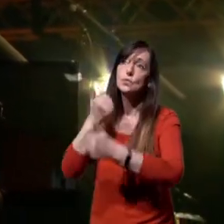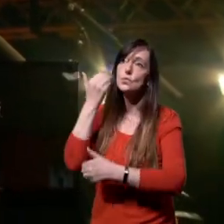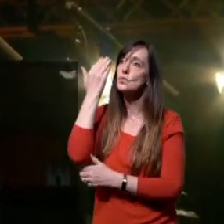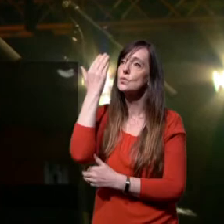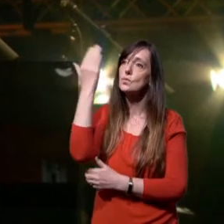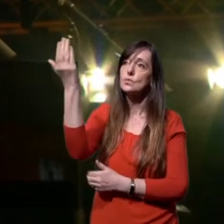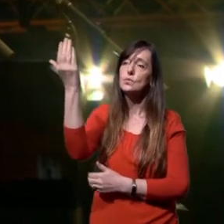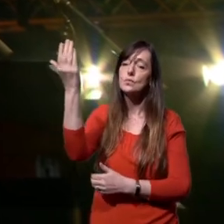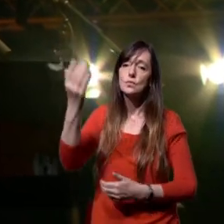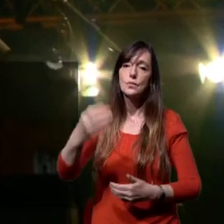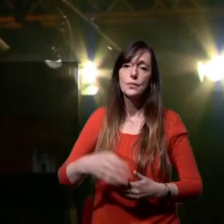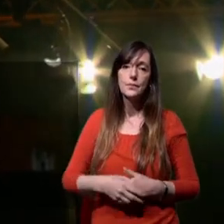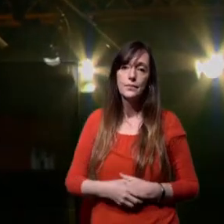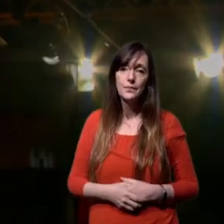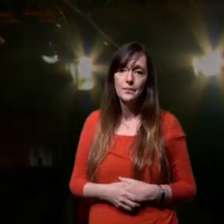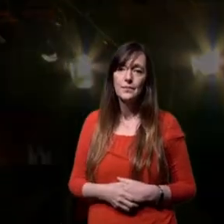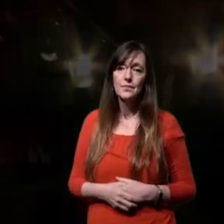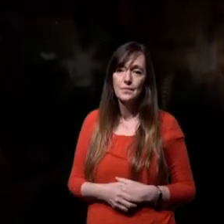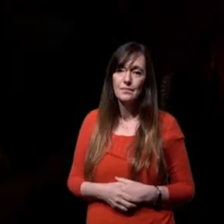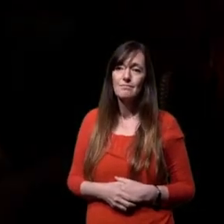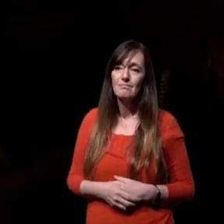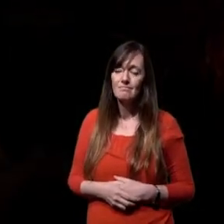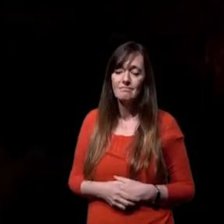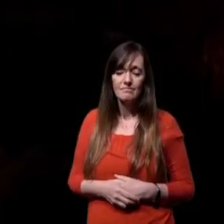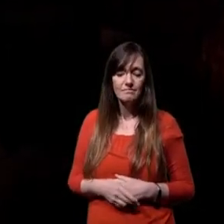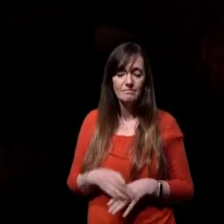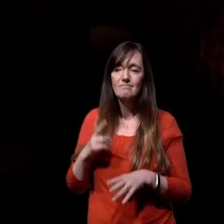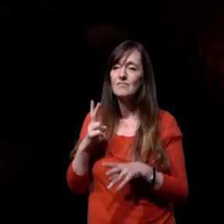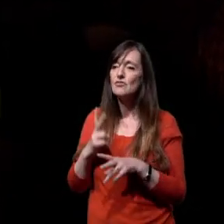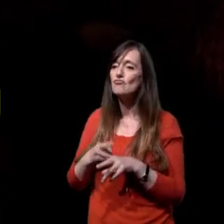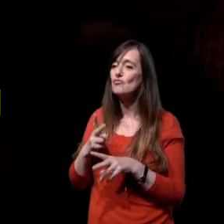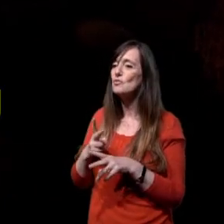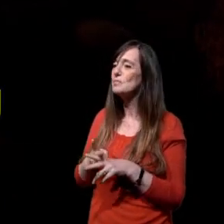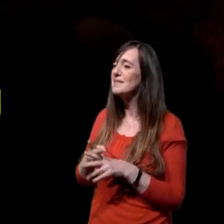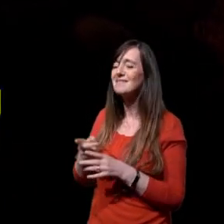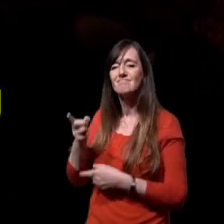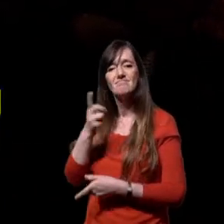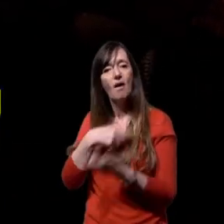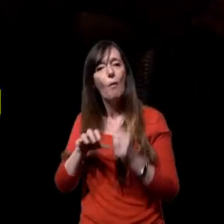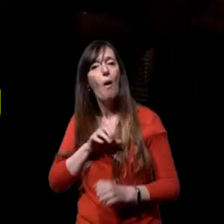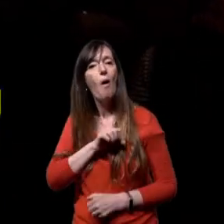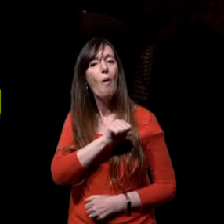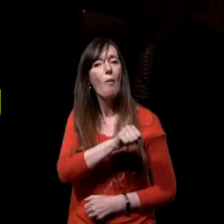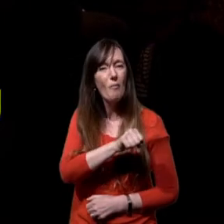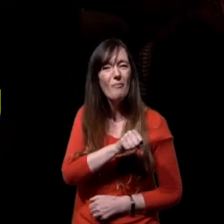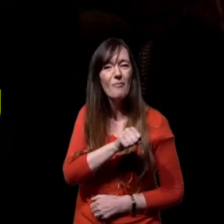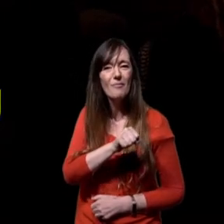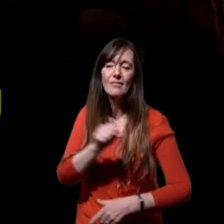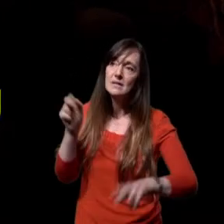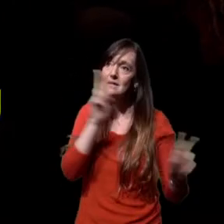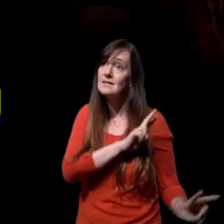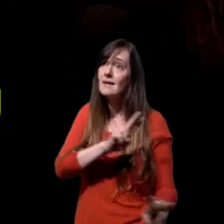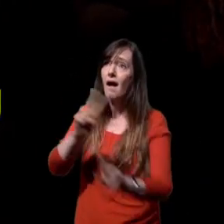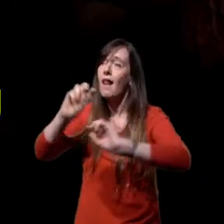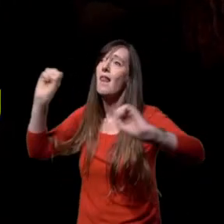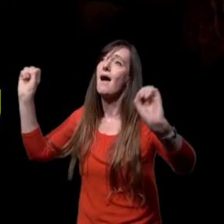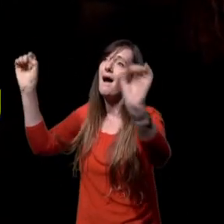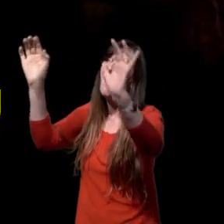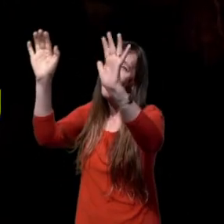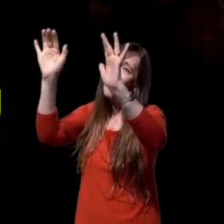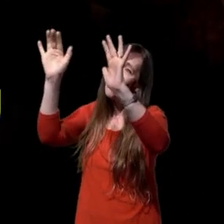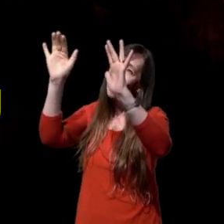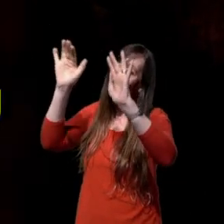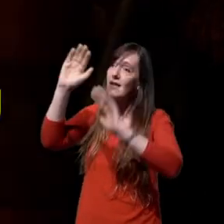you. Sing this one last time, it's our hope. Yes, I can see a